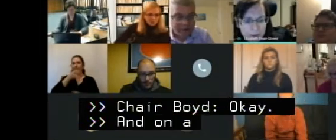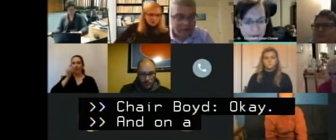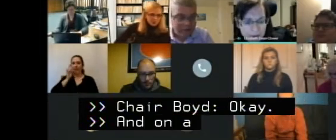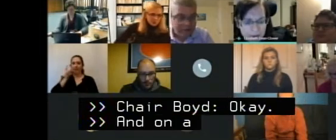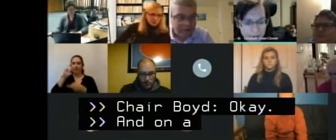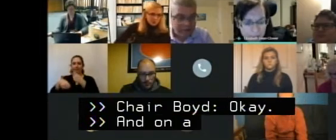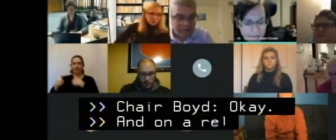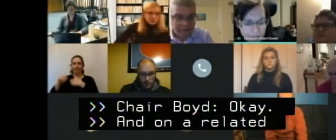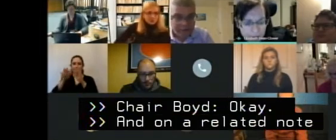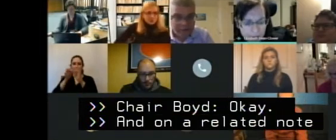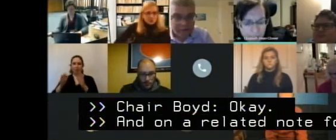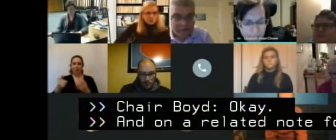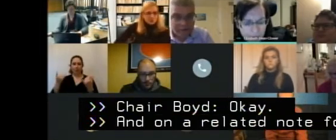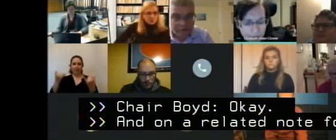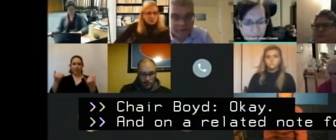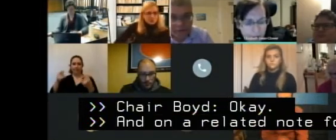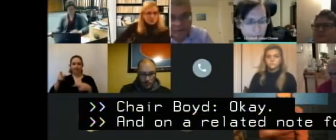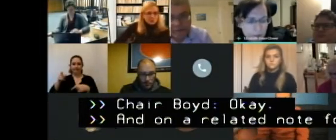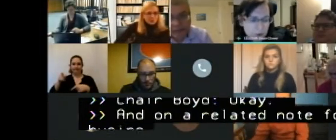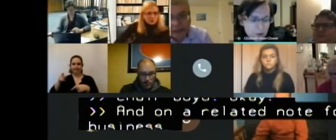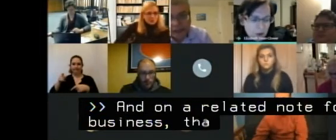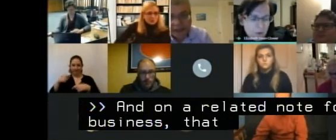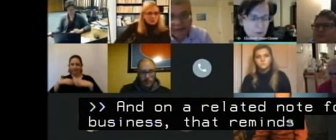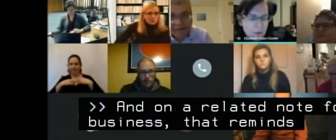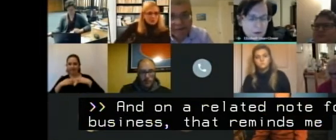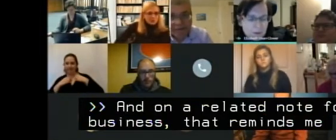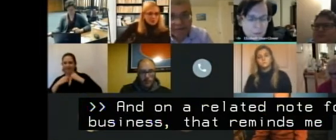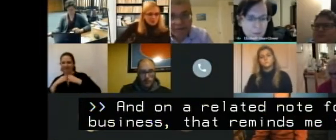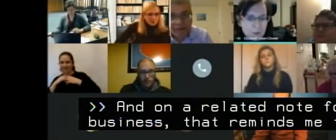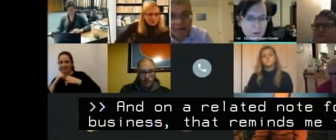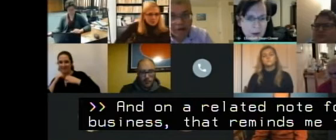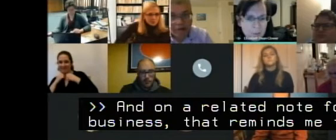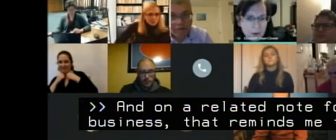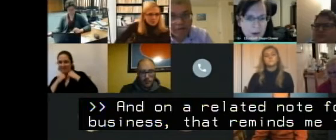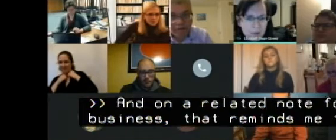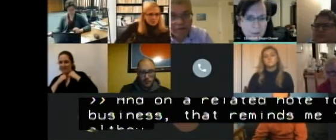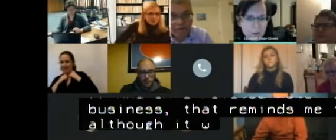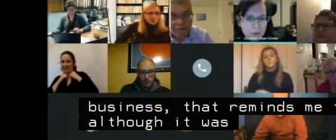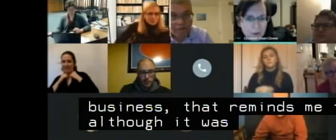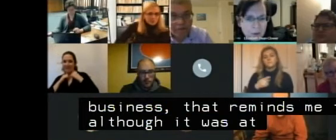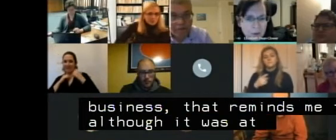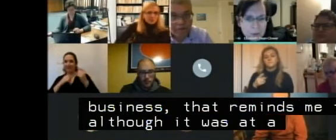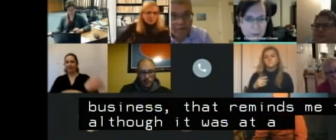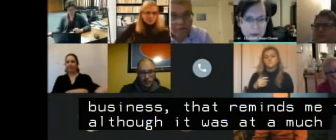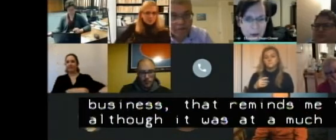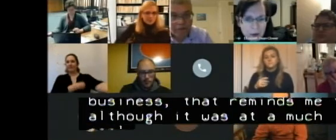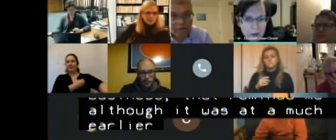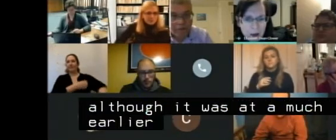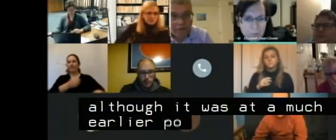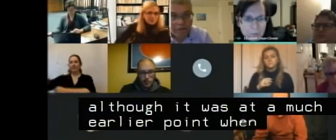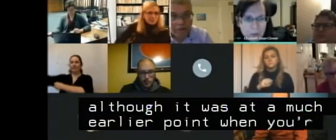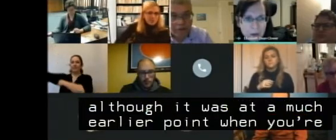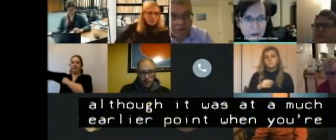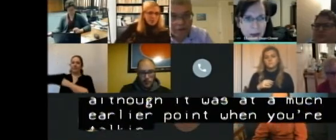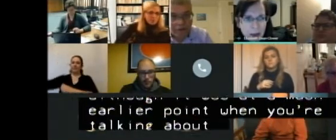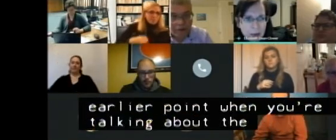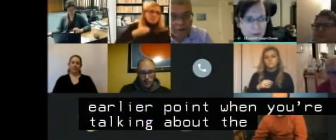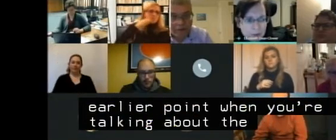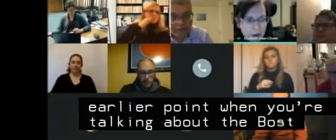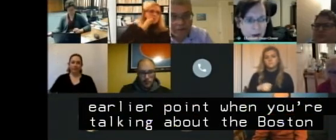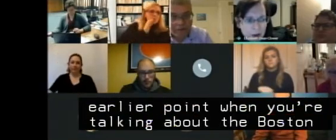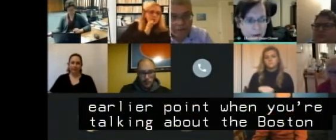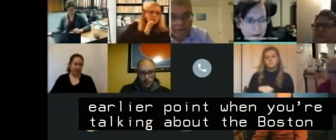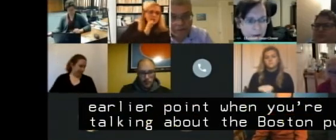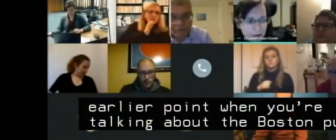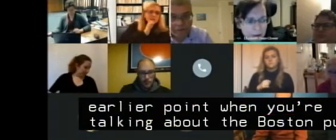11th hour for any input, that there was talk about whether we could have an